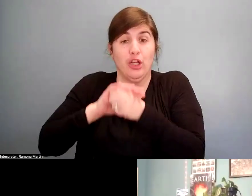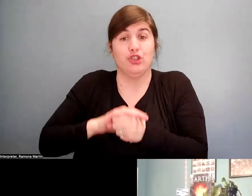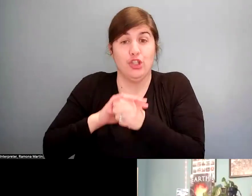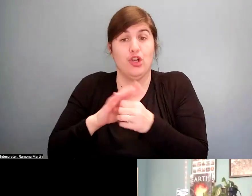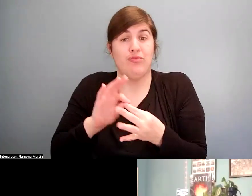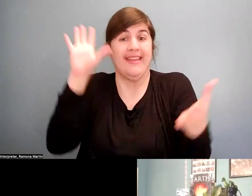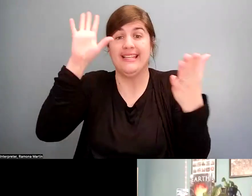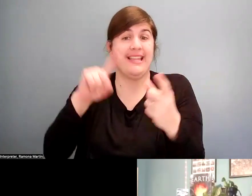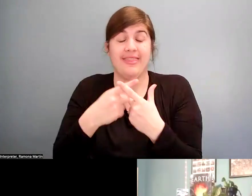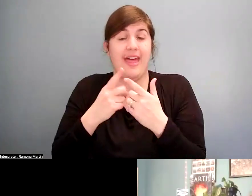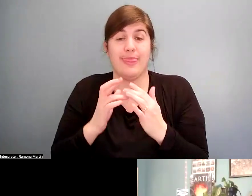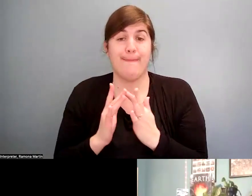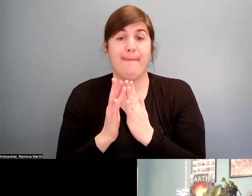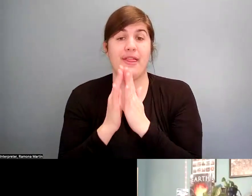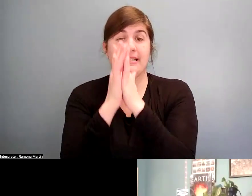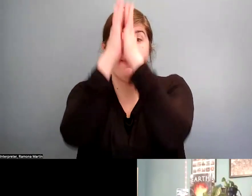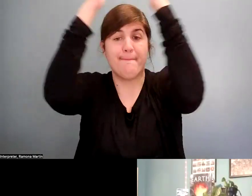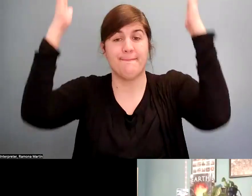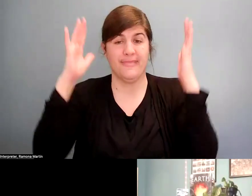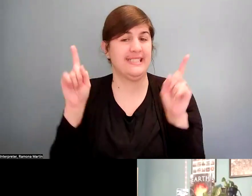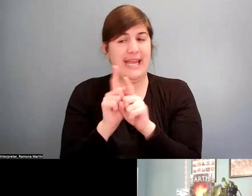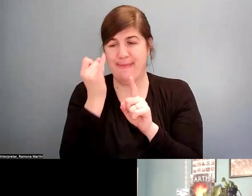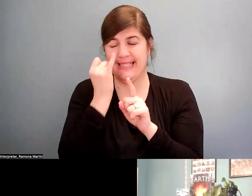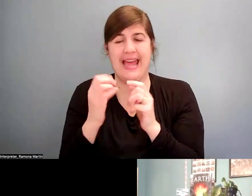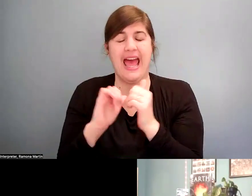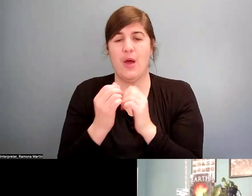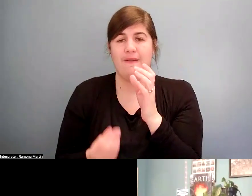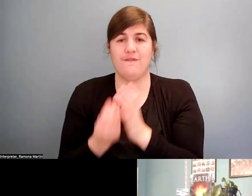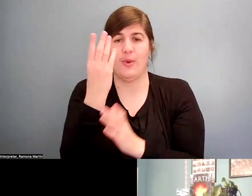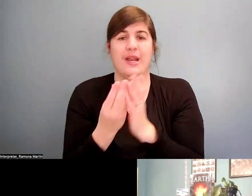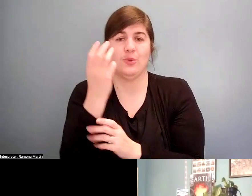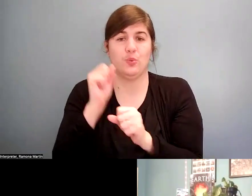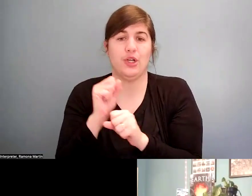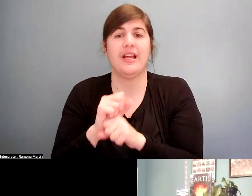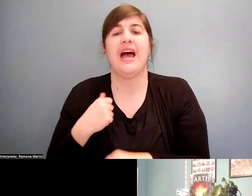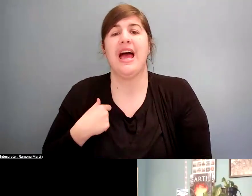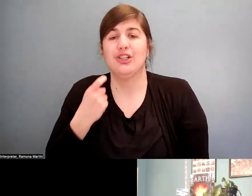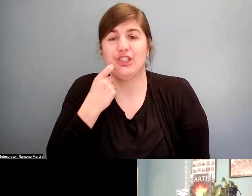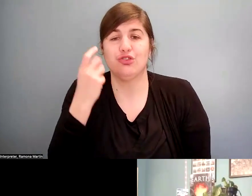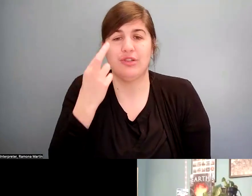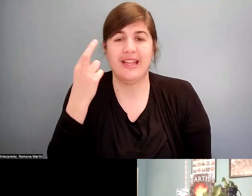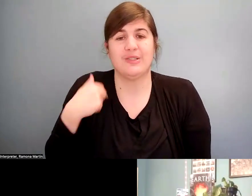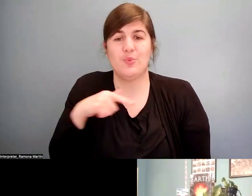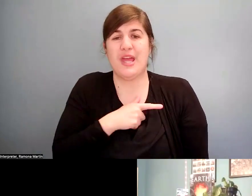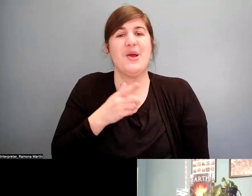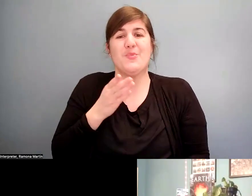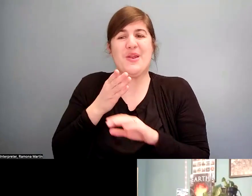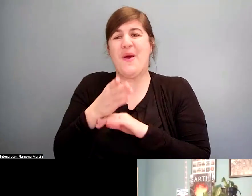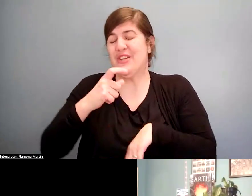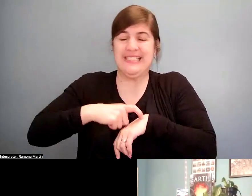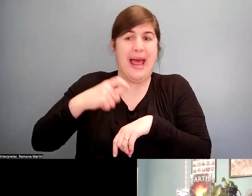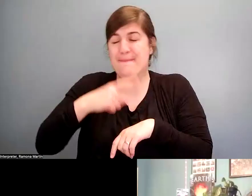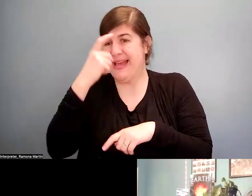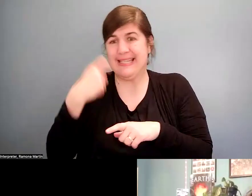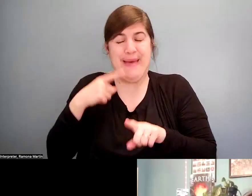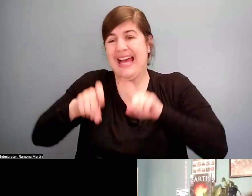come out. And that's essentially how a volcano works. Awesome. I just realized that we went over time because I was asking you too many questions about That's all